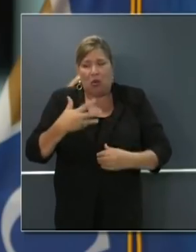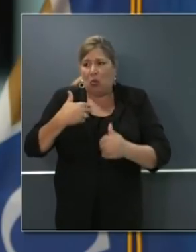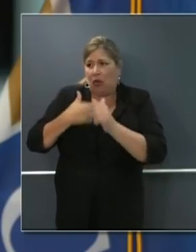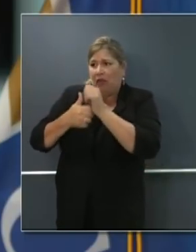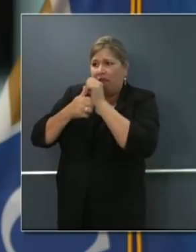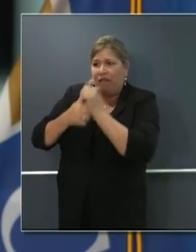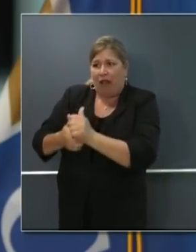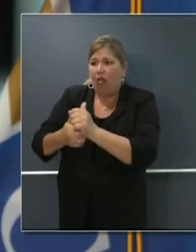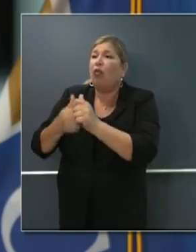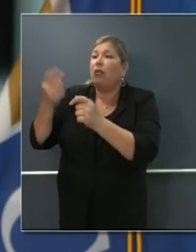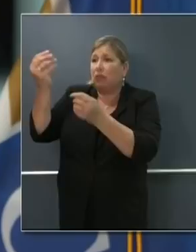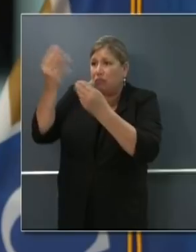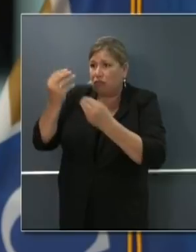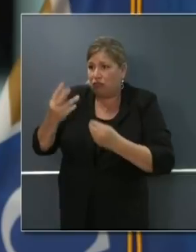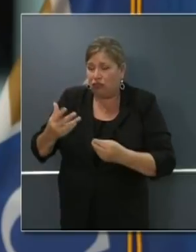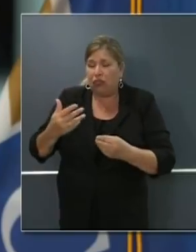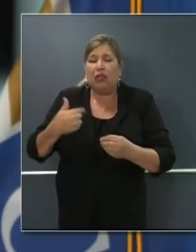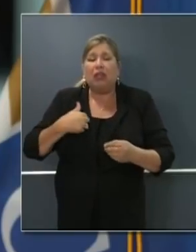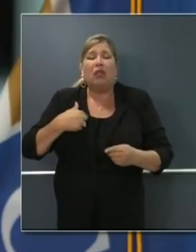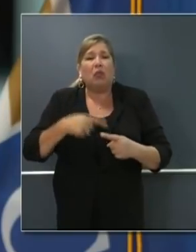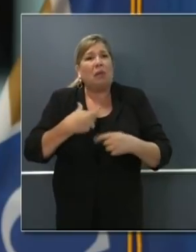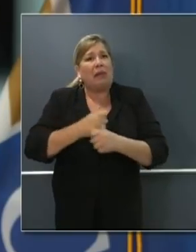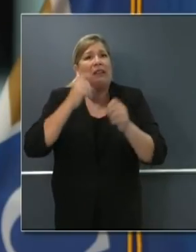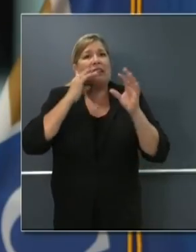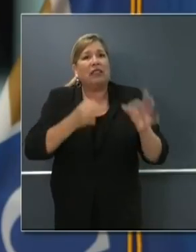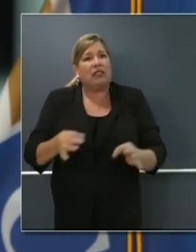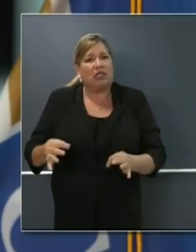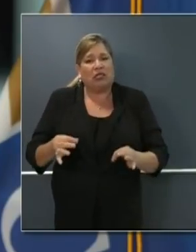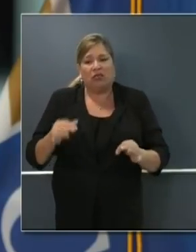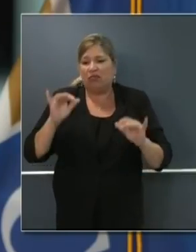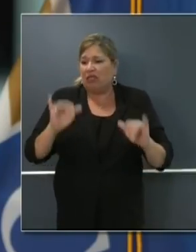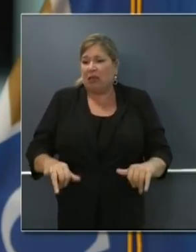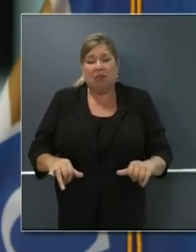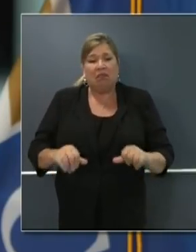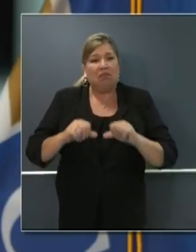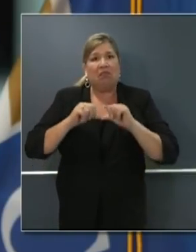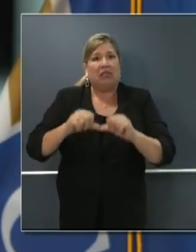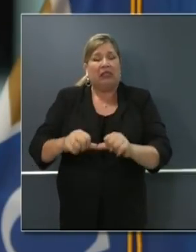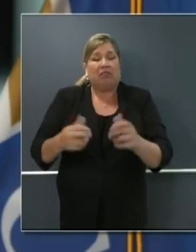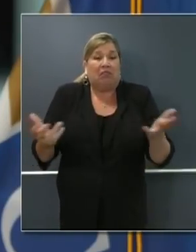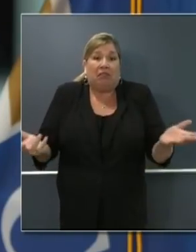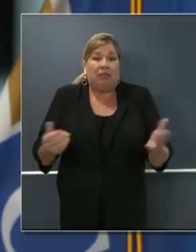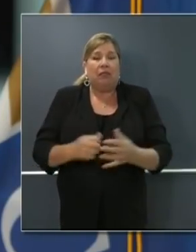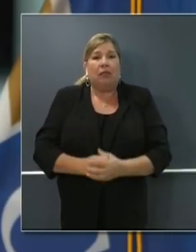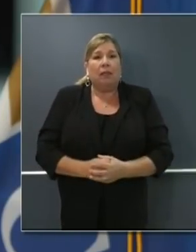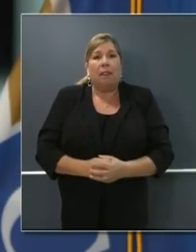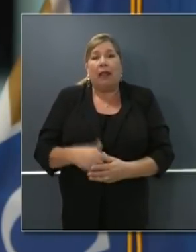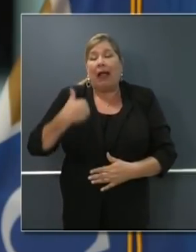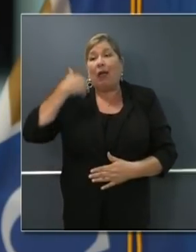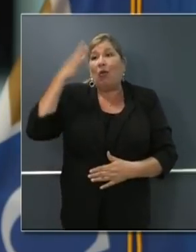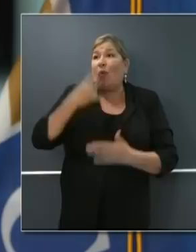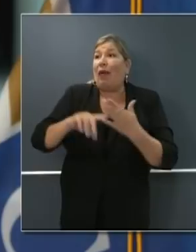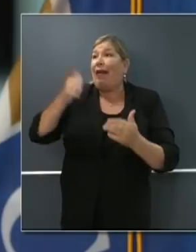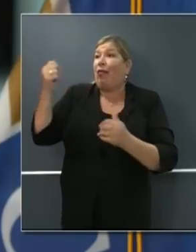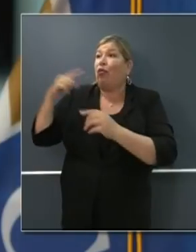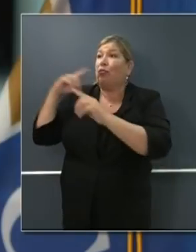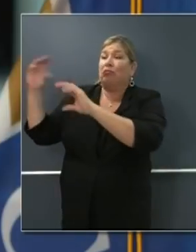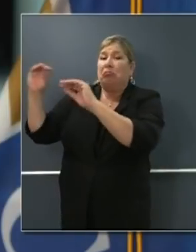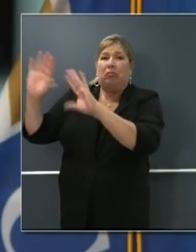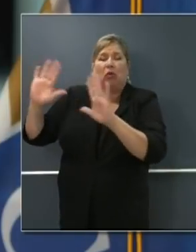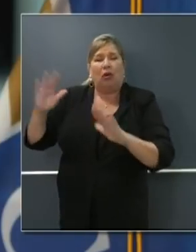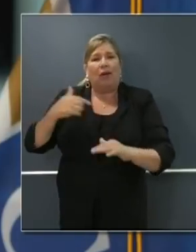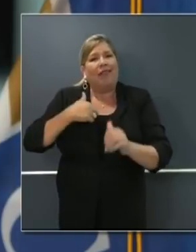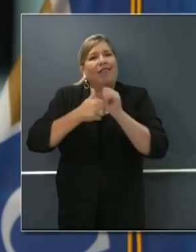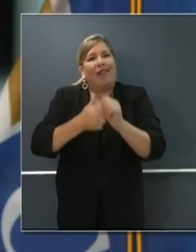consistent. This is the announcement and the directive, and I can't square what others may have said, but this is what we've